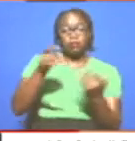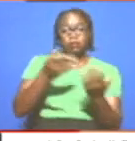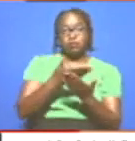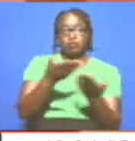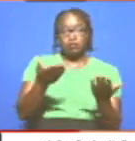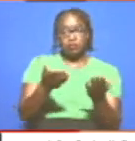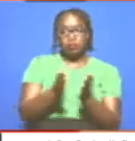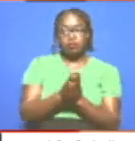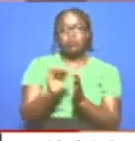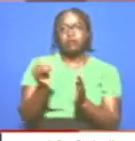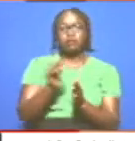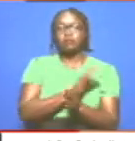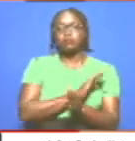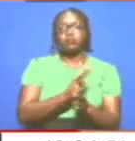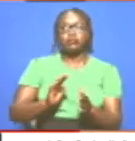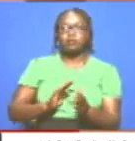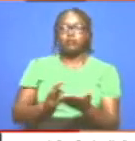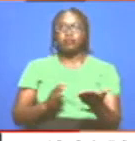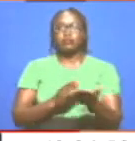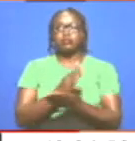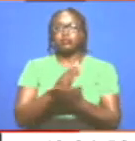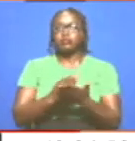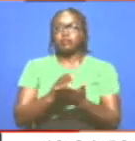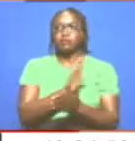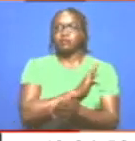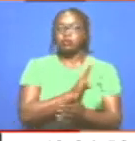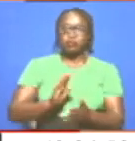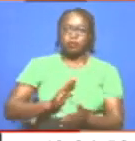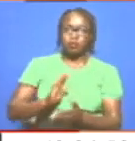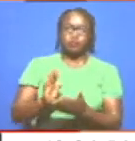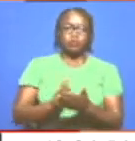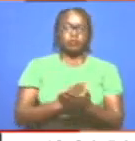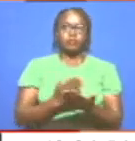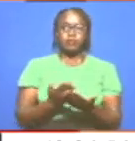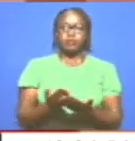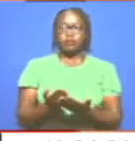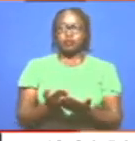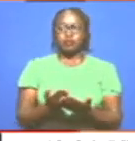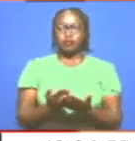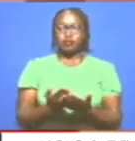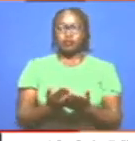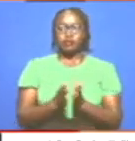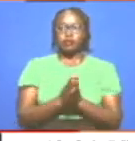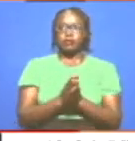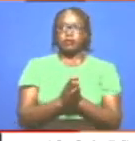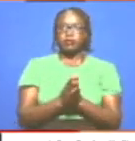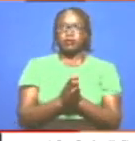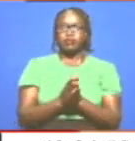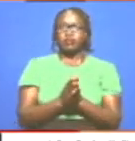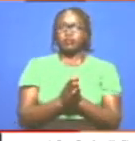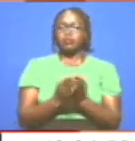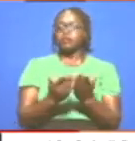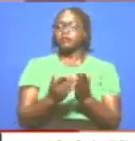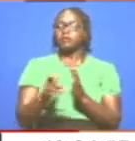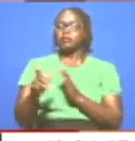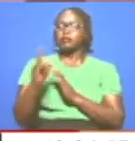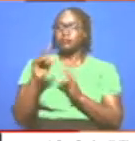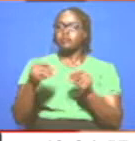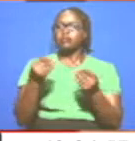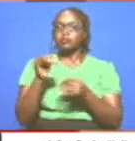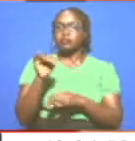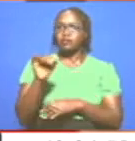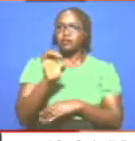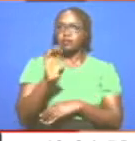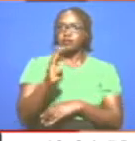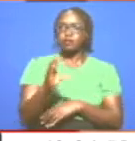was elected. Partial board, as some did not pass, meet the criteria that was set out by the Independent Electoral Board that was